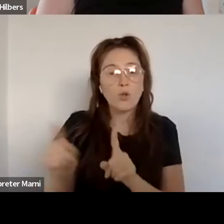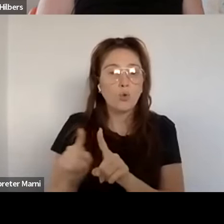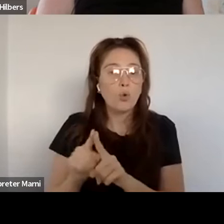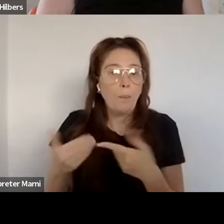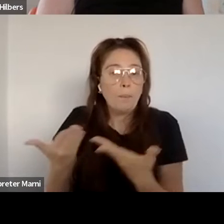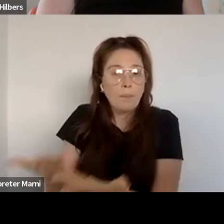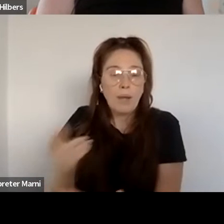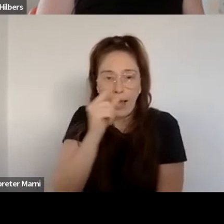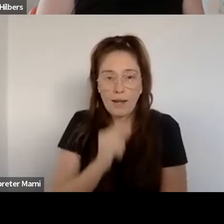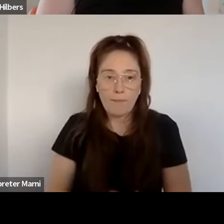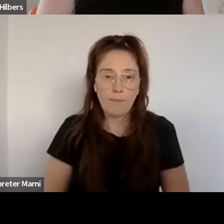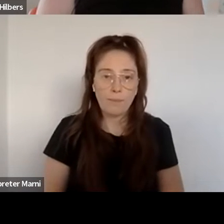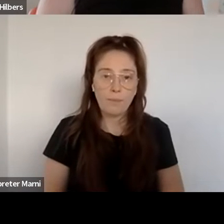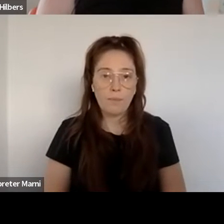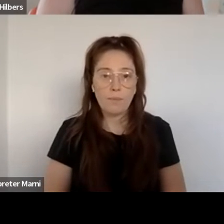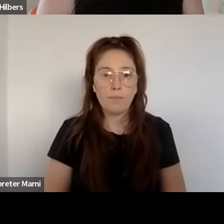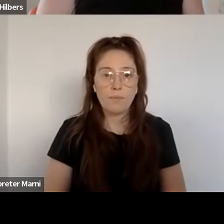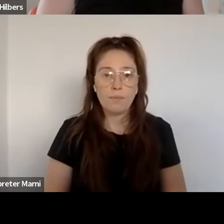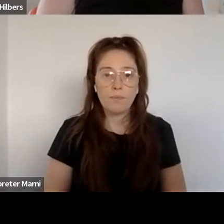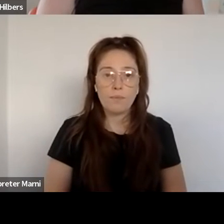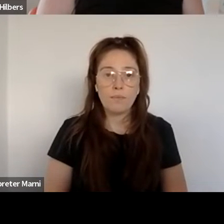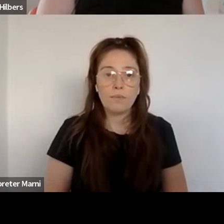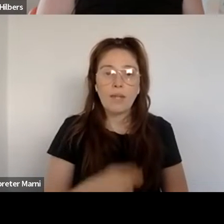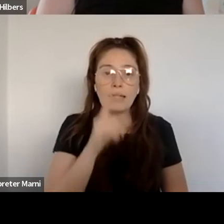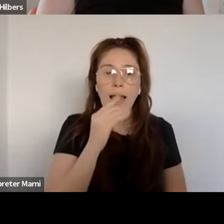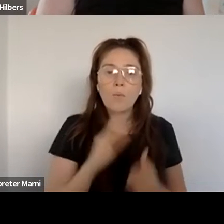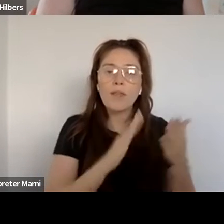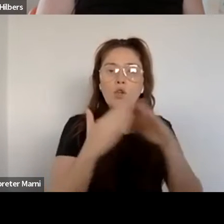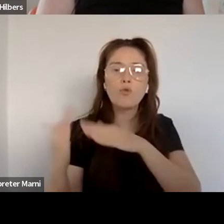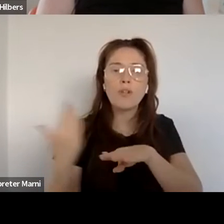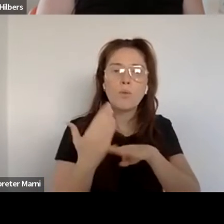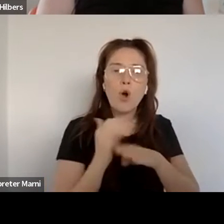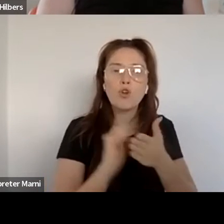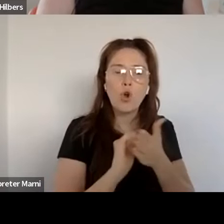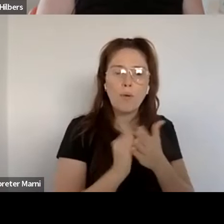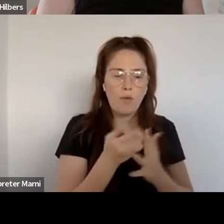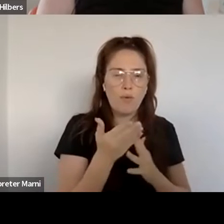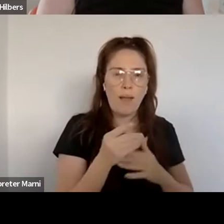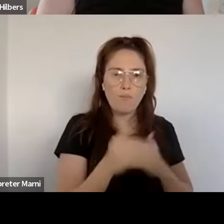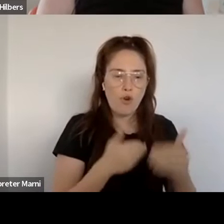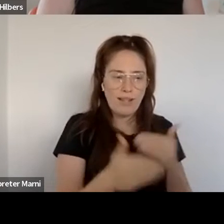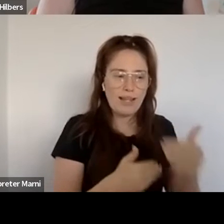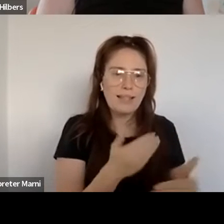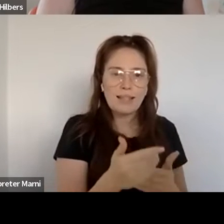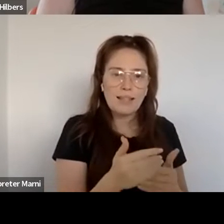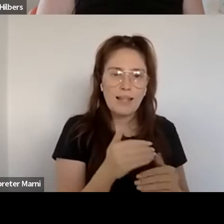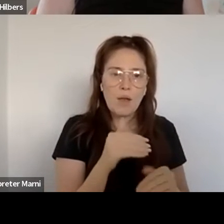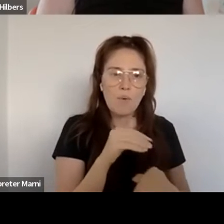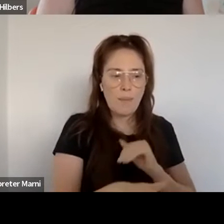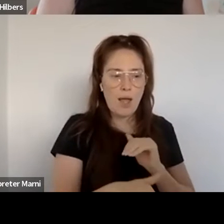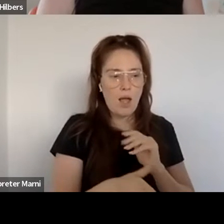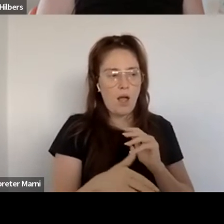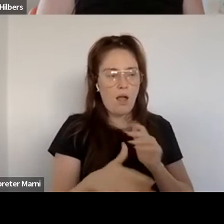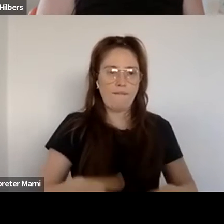the process that we went through with all the community workshops, actually being able to have a safe space